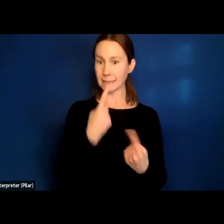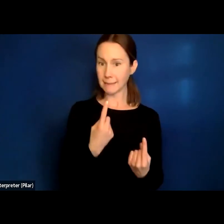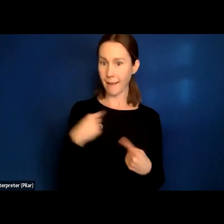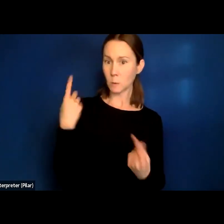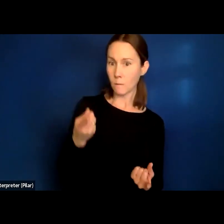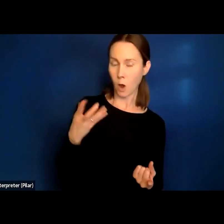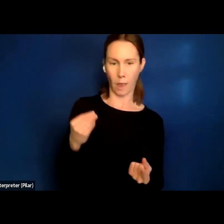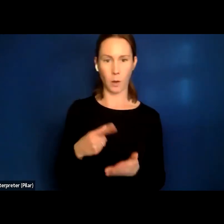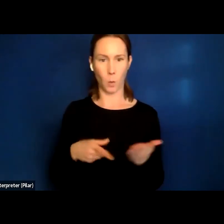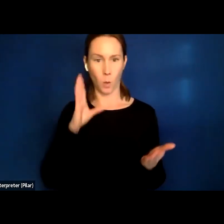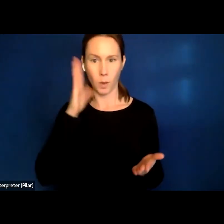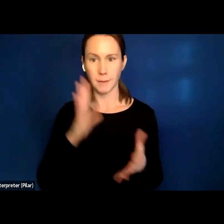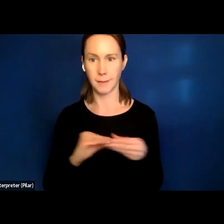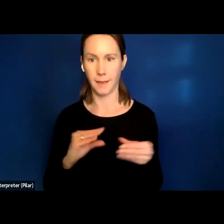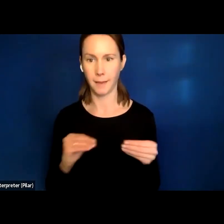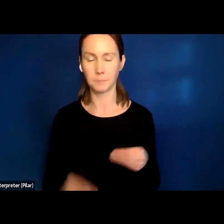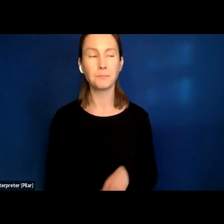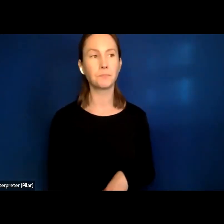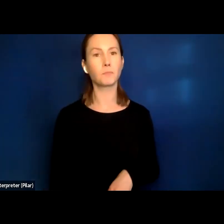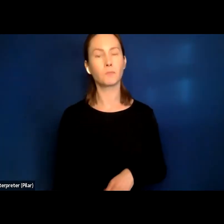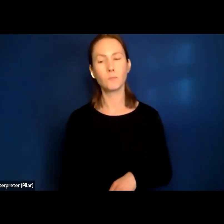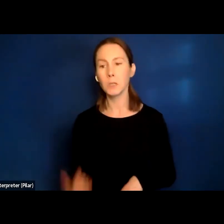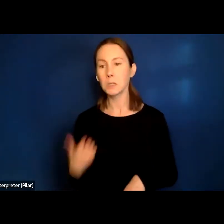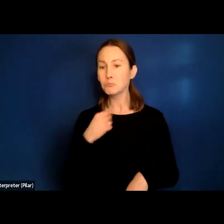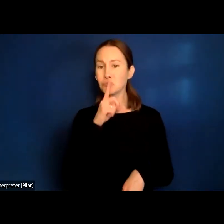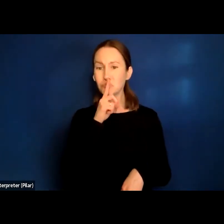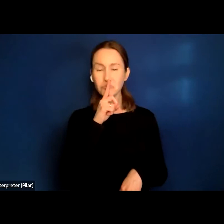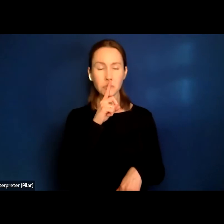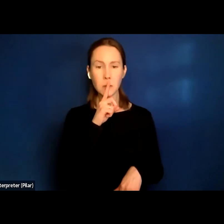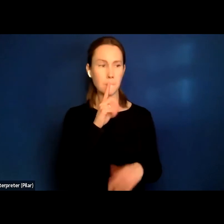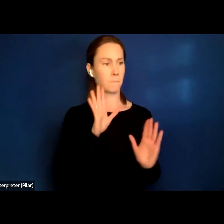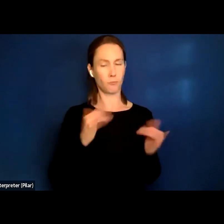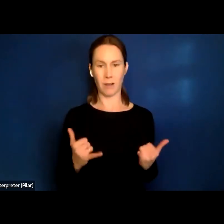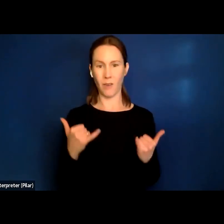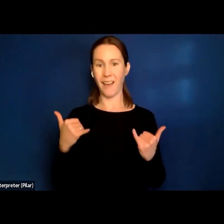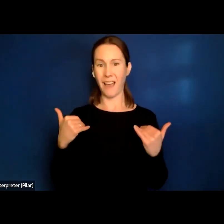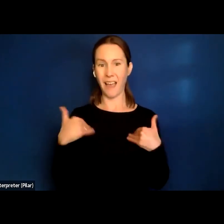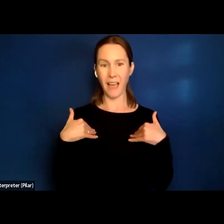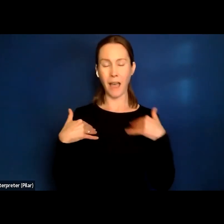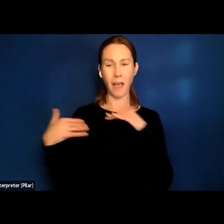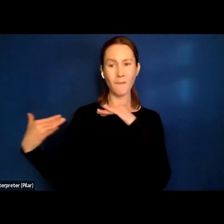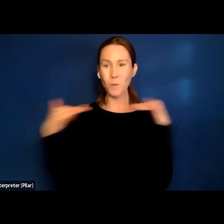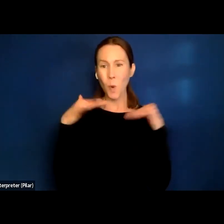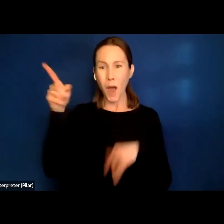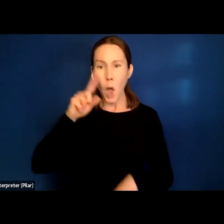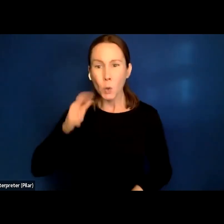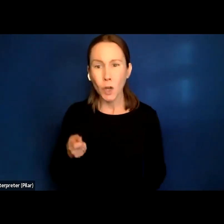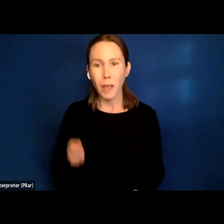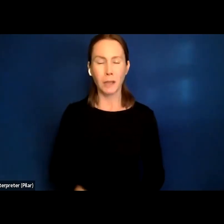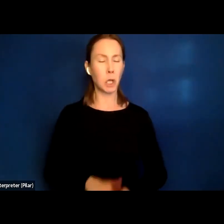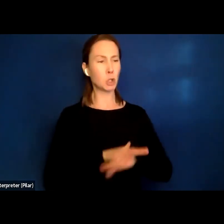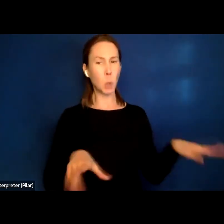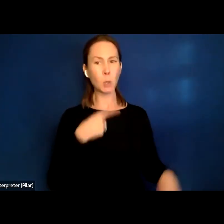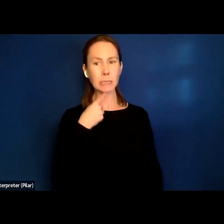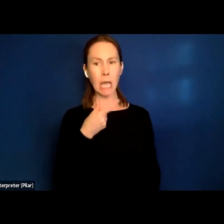suggesting that in this moment where there is a war in Ukraine and don't say gay bills and anti-trans legislation,